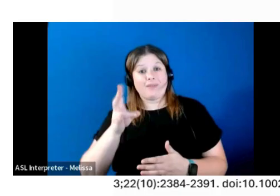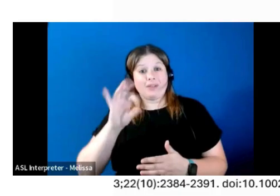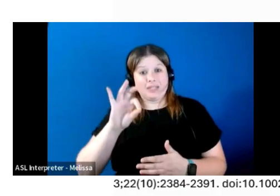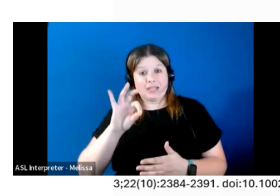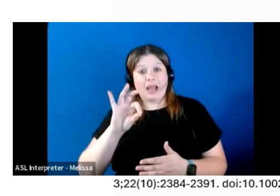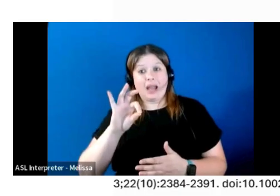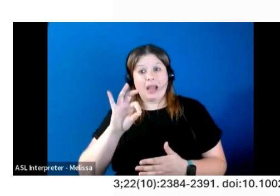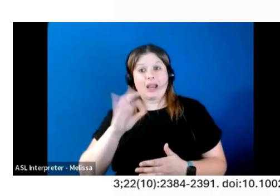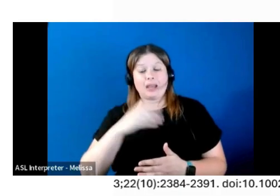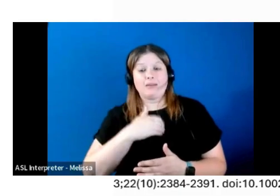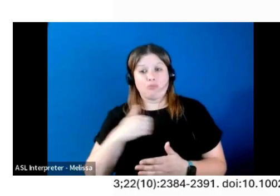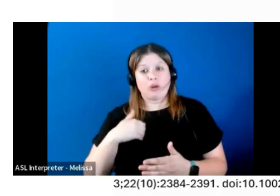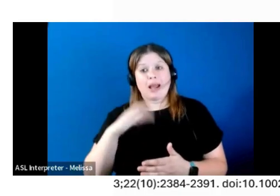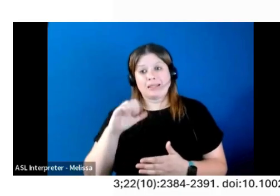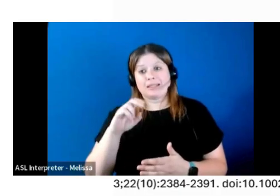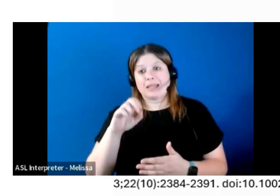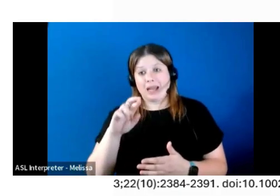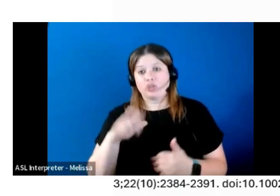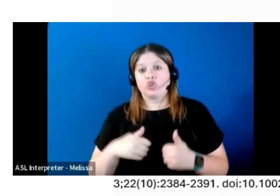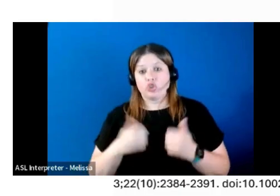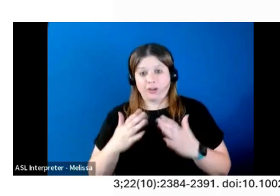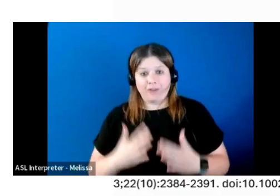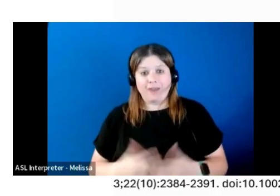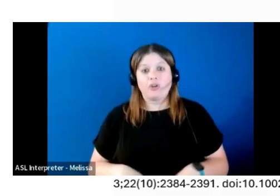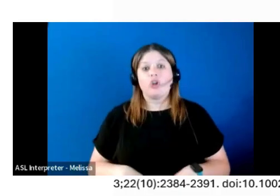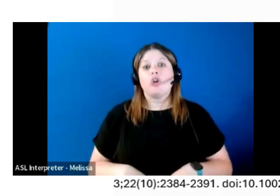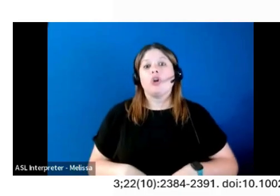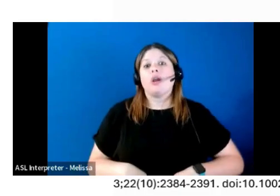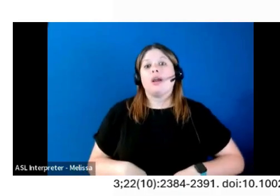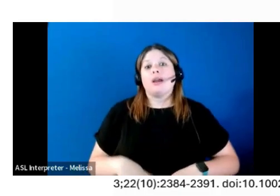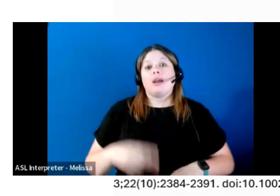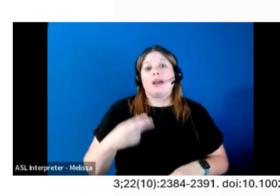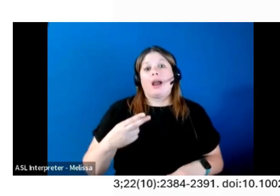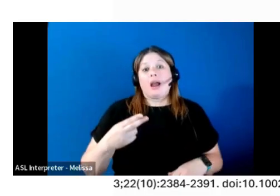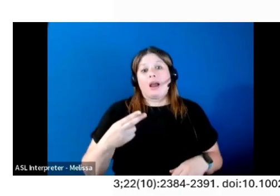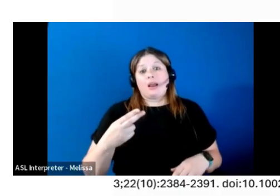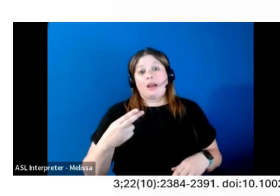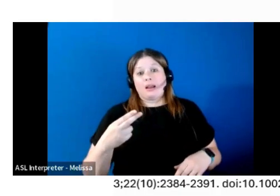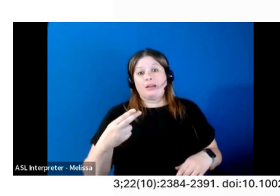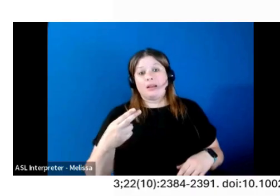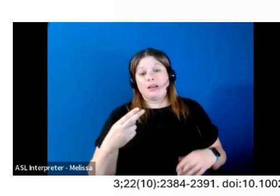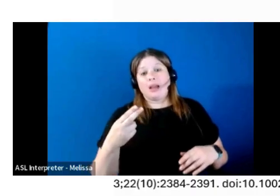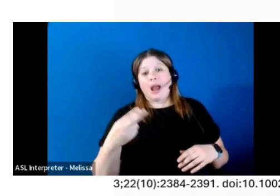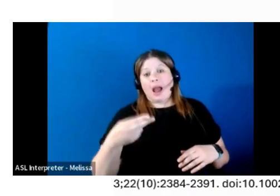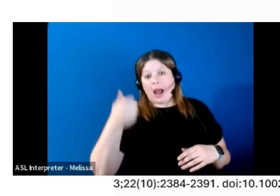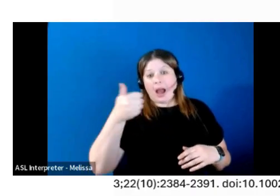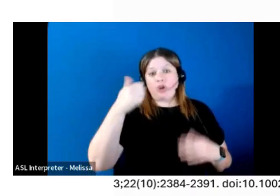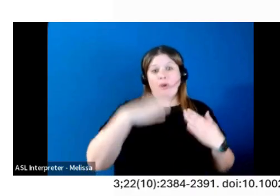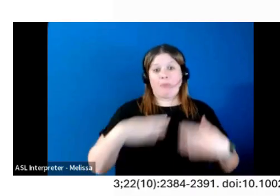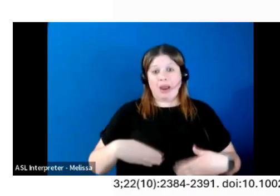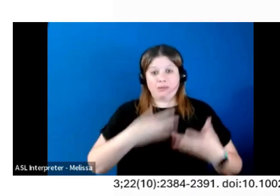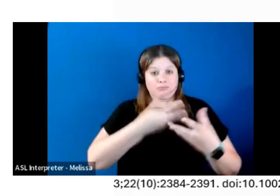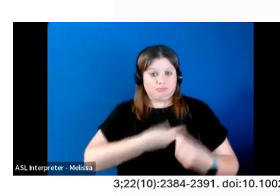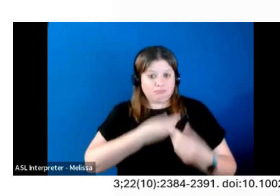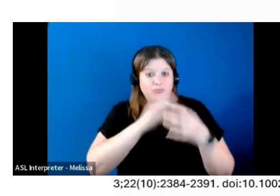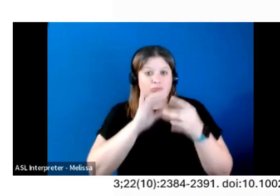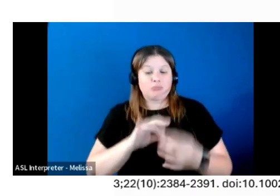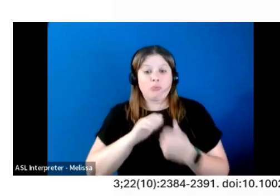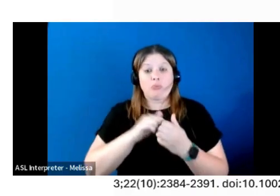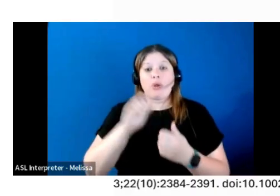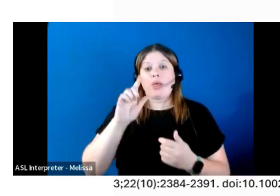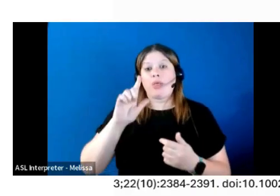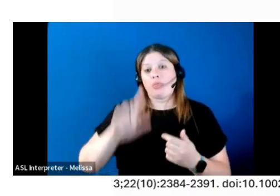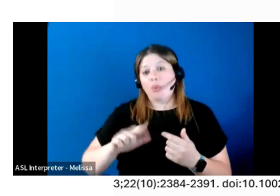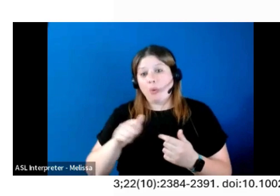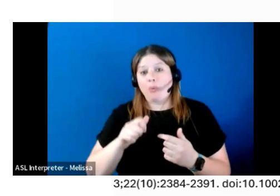was associated with lower body image distress. And again, diffusion was a critical component, acceptance